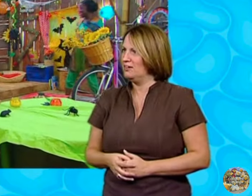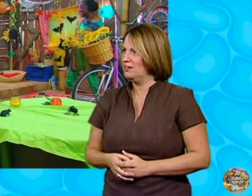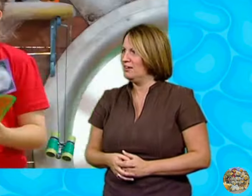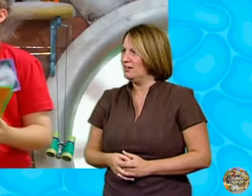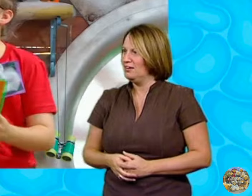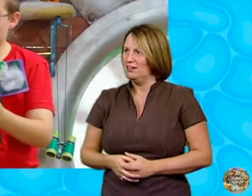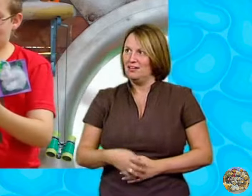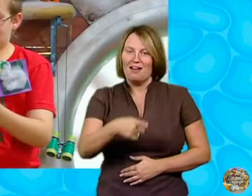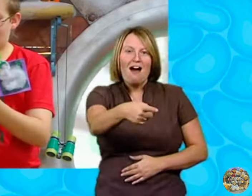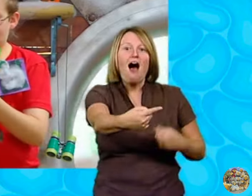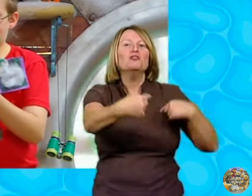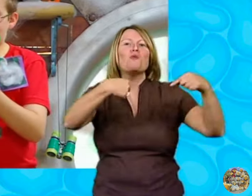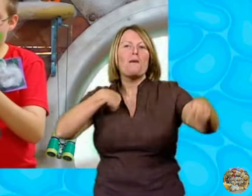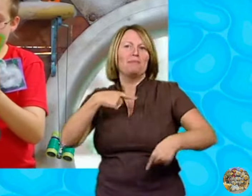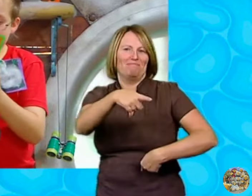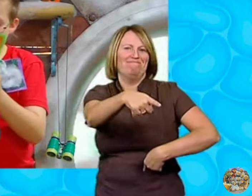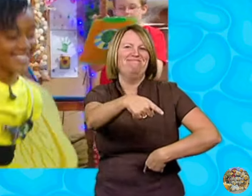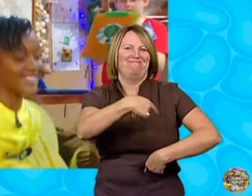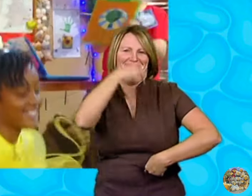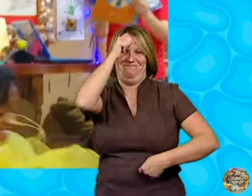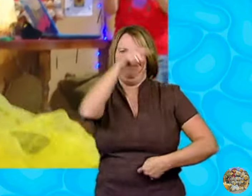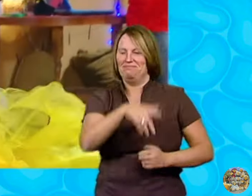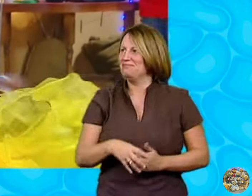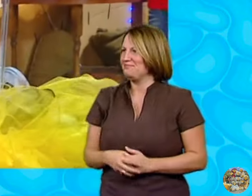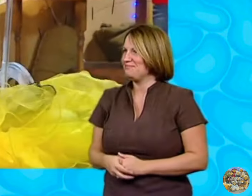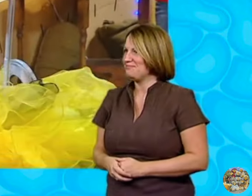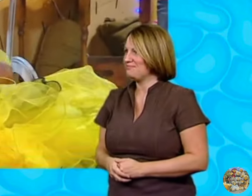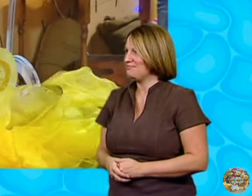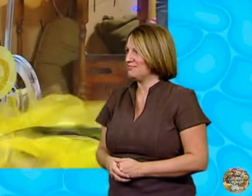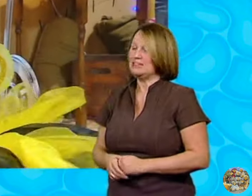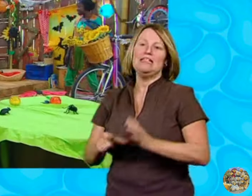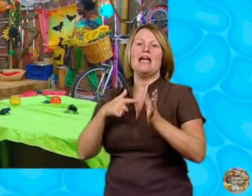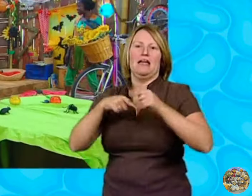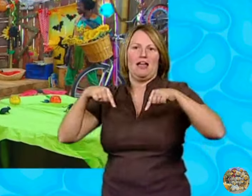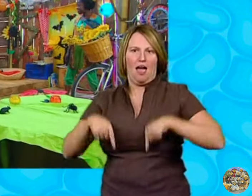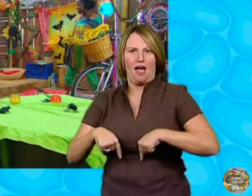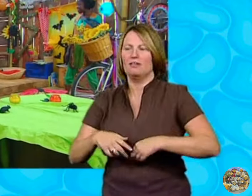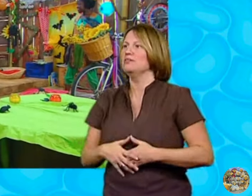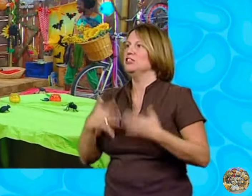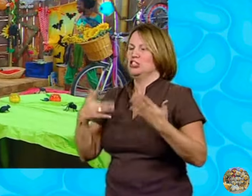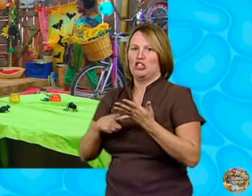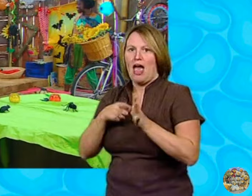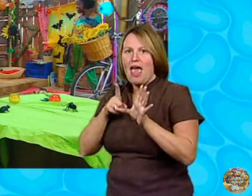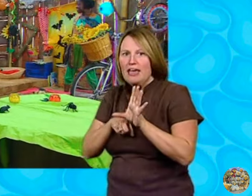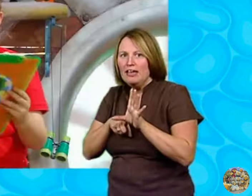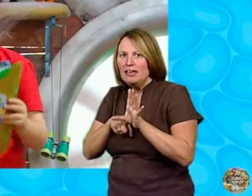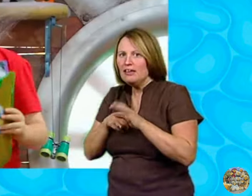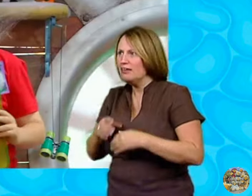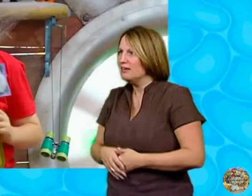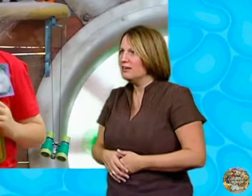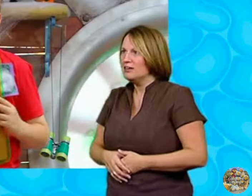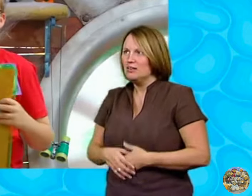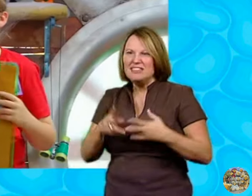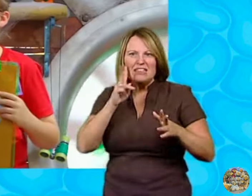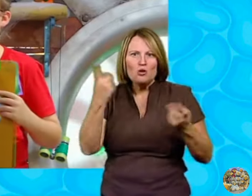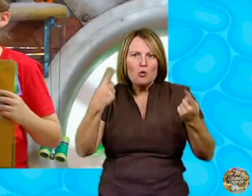You're me! You've changed bodies with me! So Cat's here. Now it's Jay. See